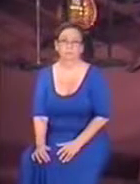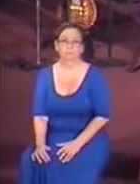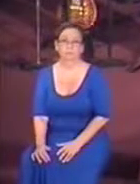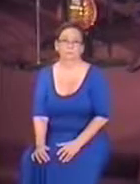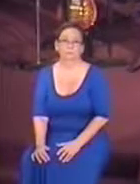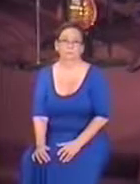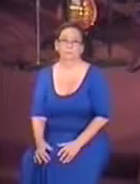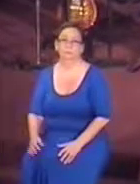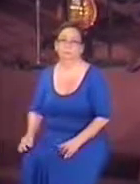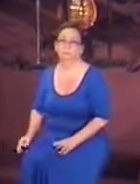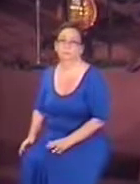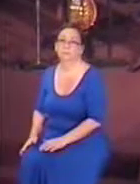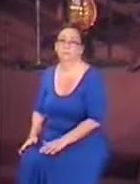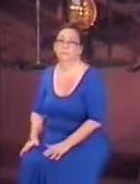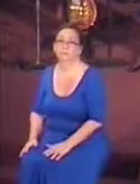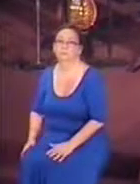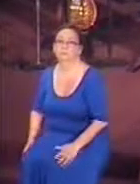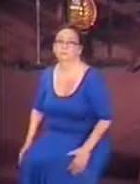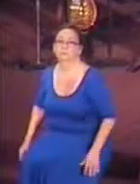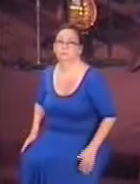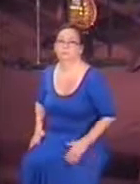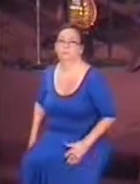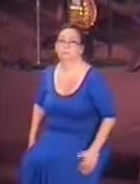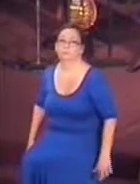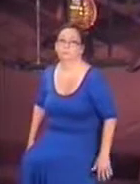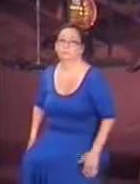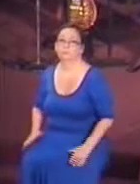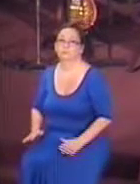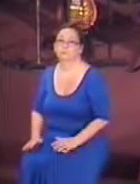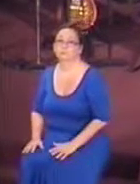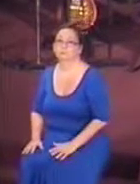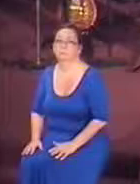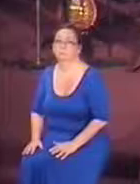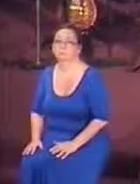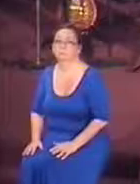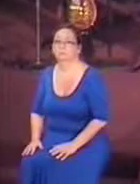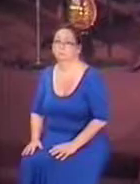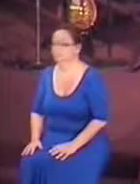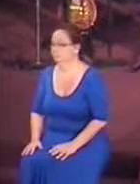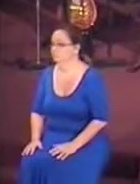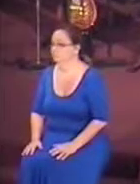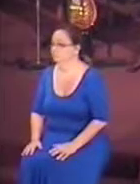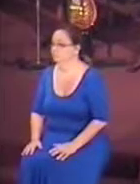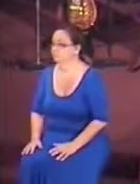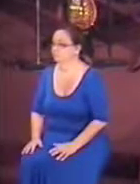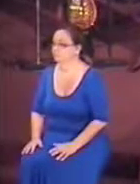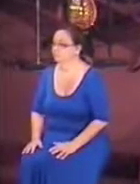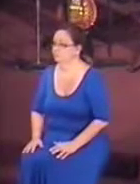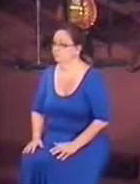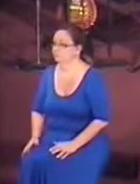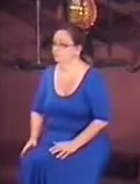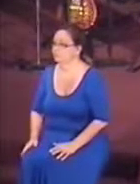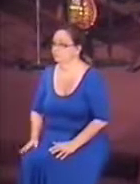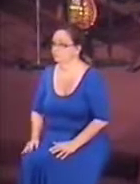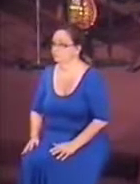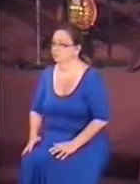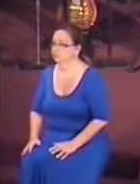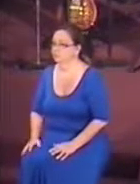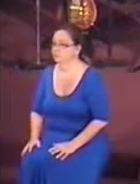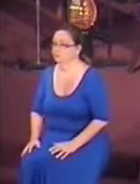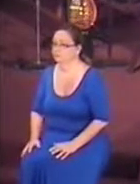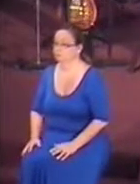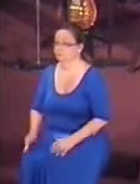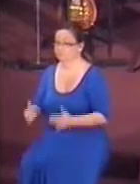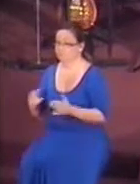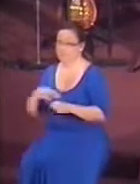be tried. It turns on making him feel that all of his religion is nothing but a fantasy.